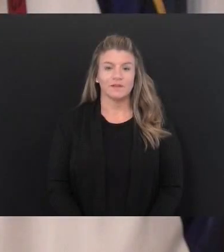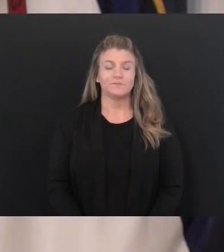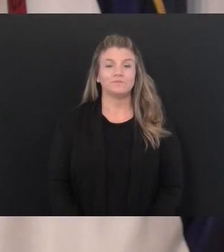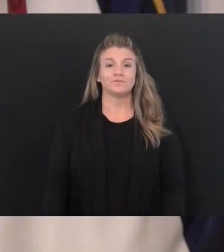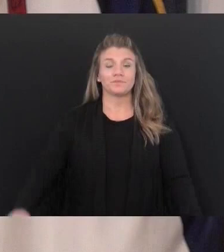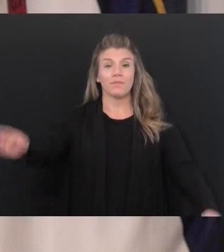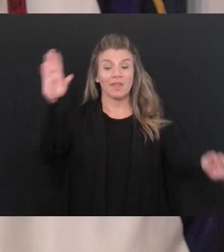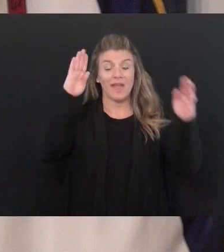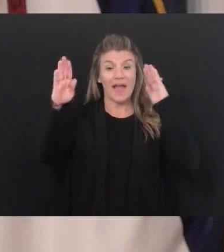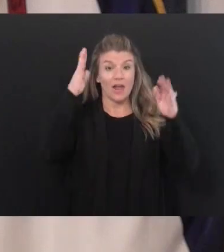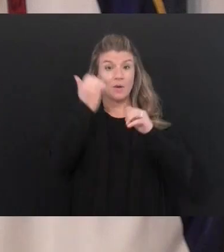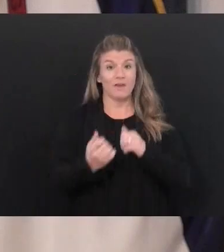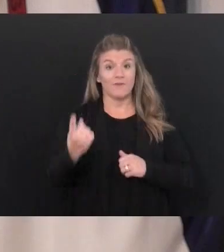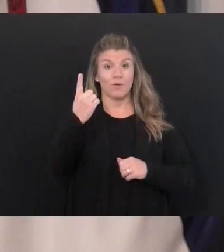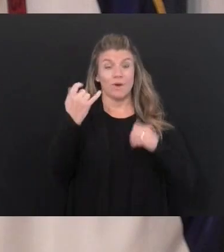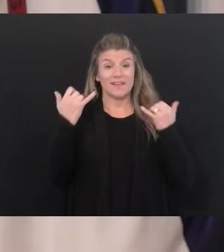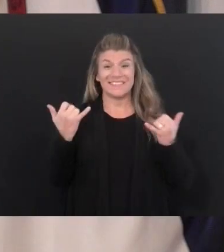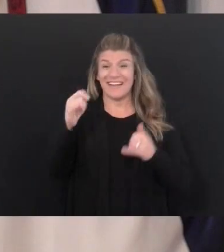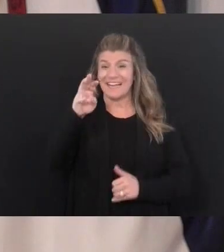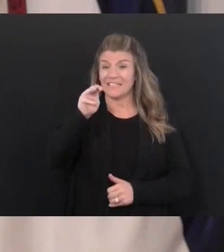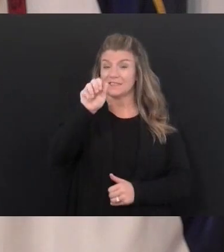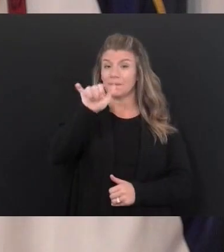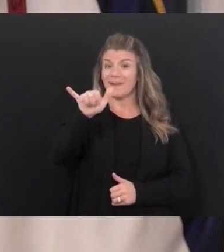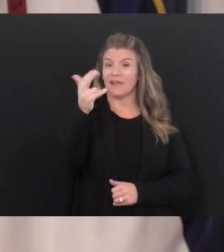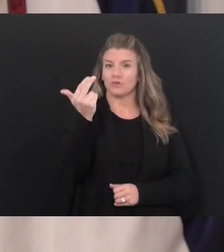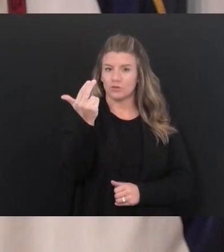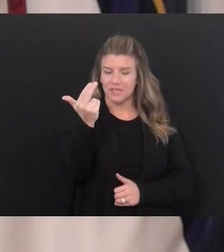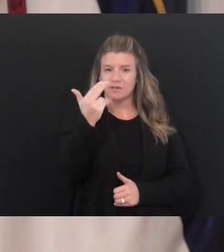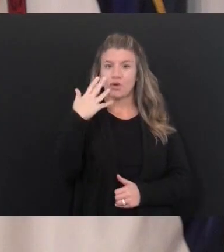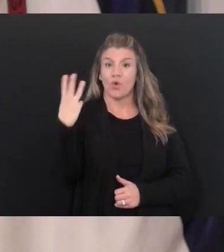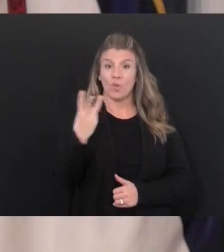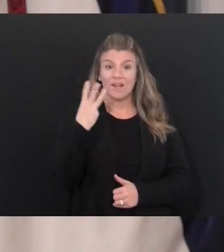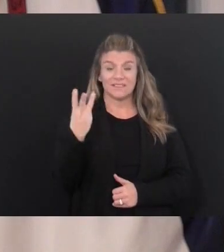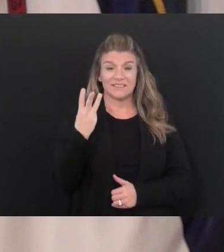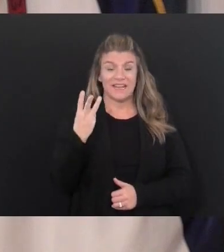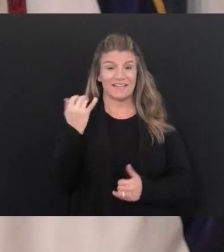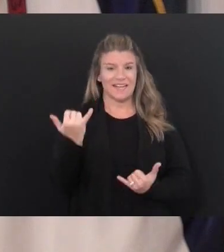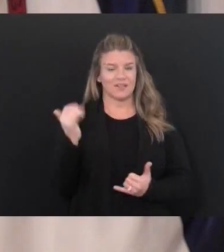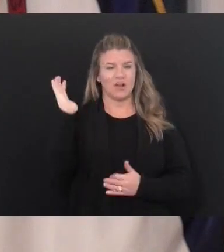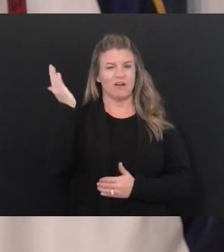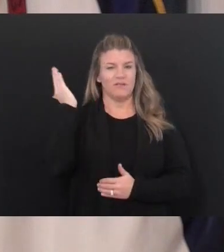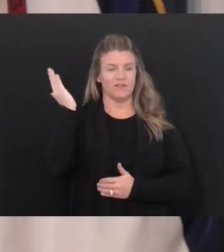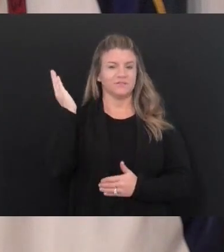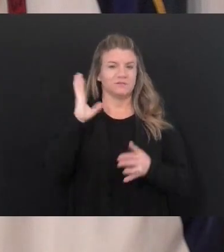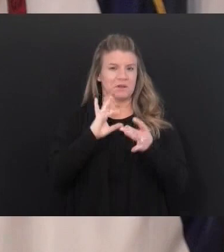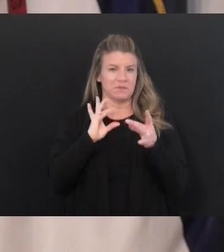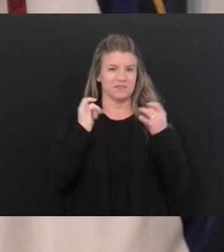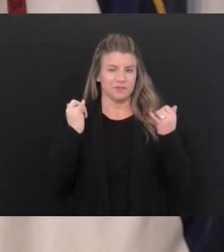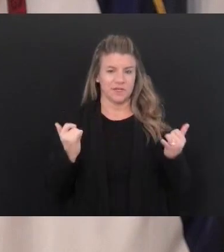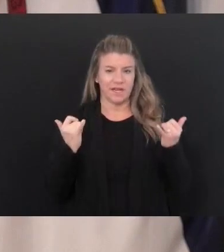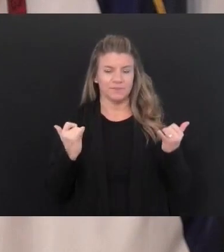Hello, everyone. It's May 13th, Wednesday, and this is our briefing today.